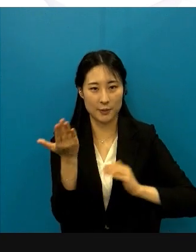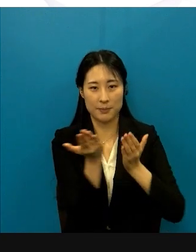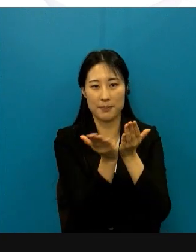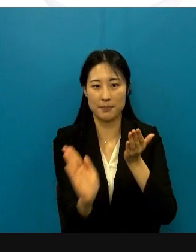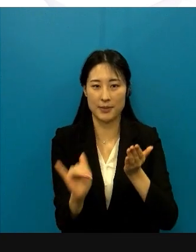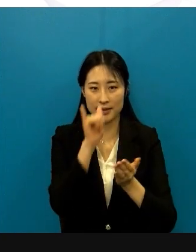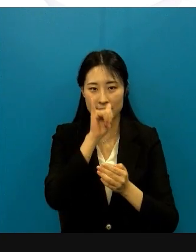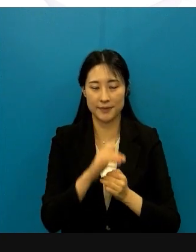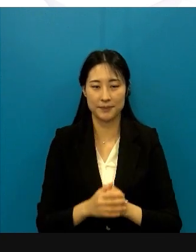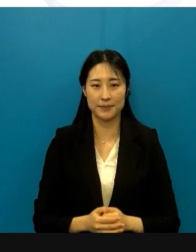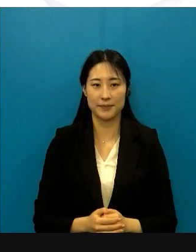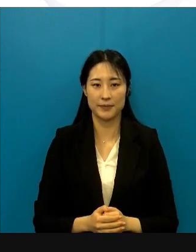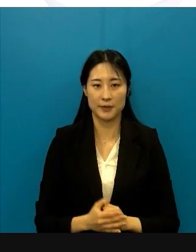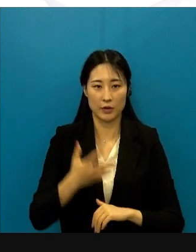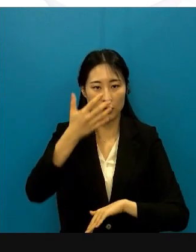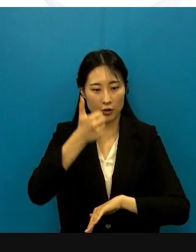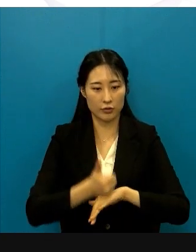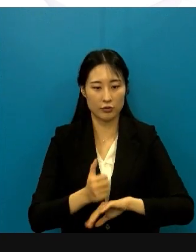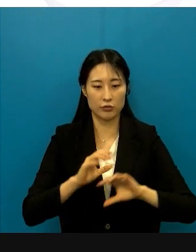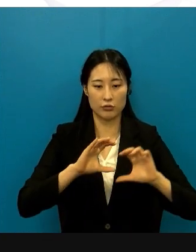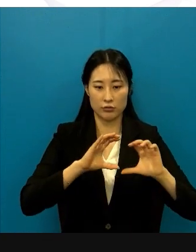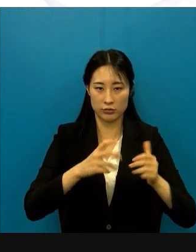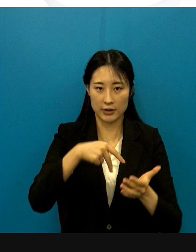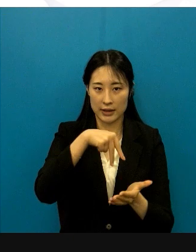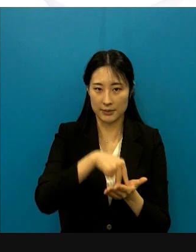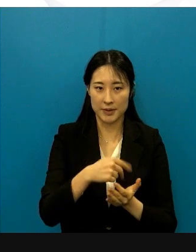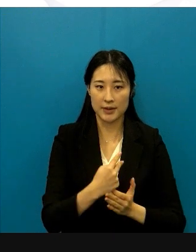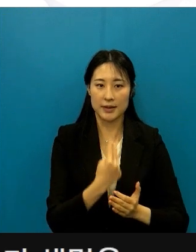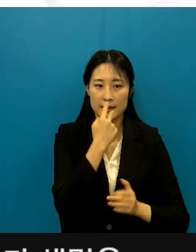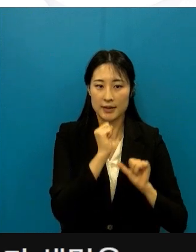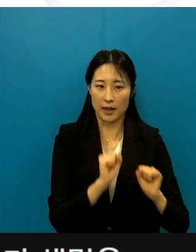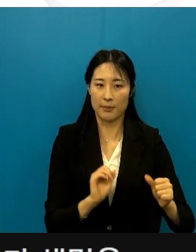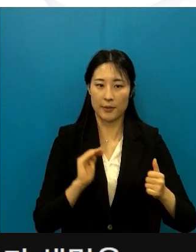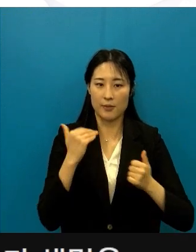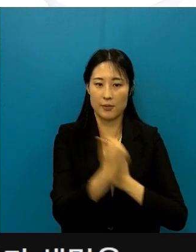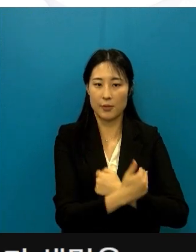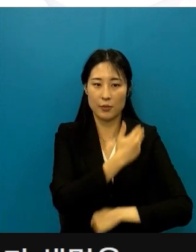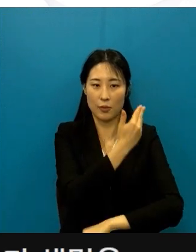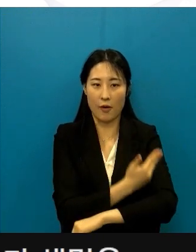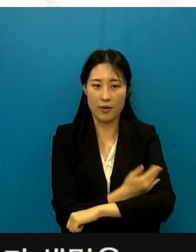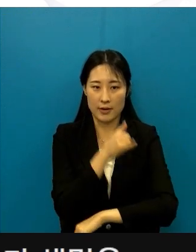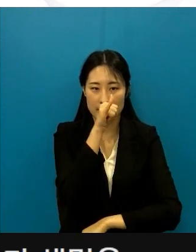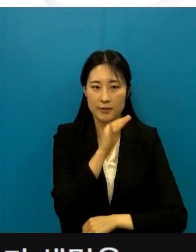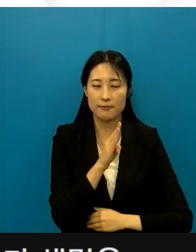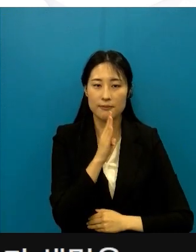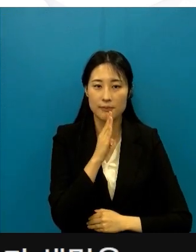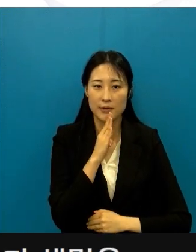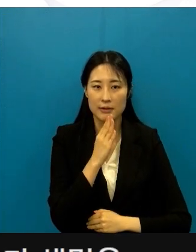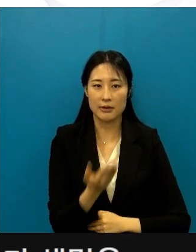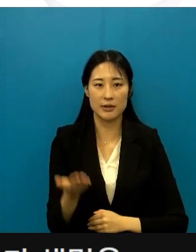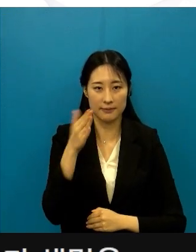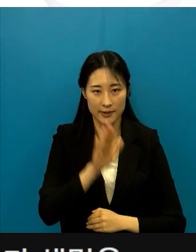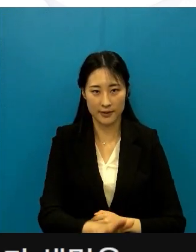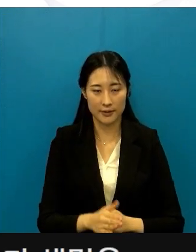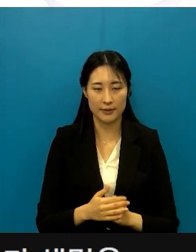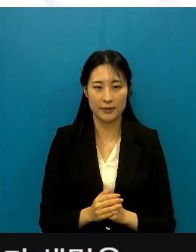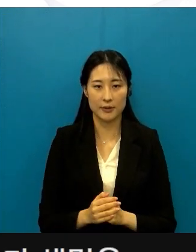state, which curtails a self-determined death, and the right to